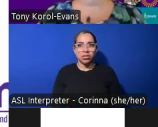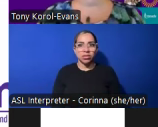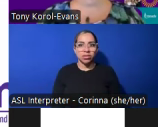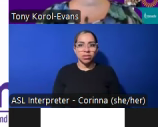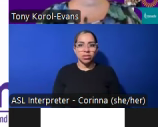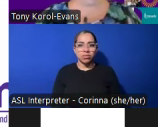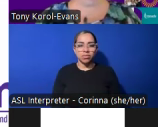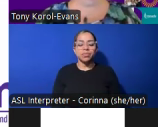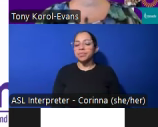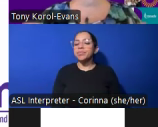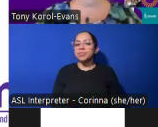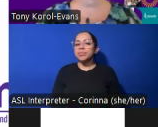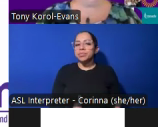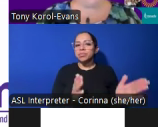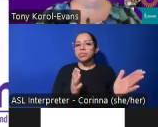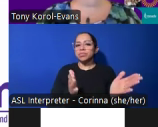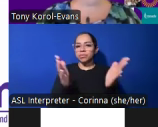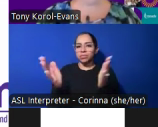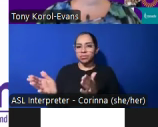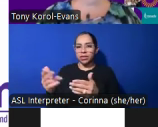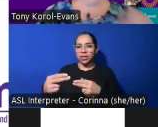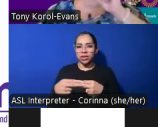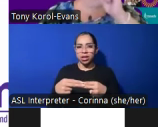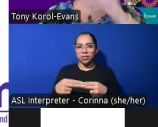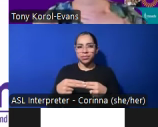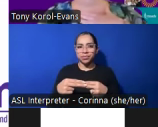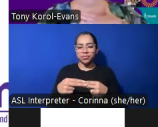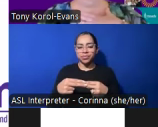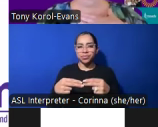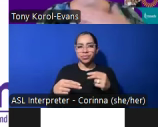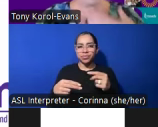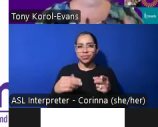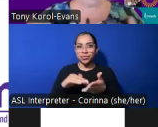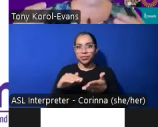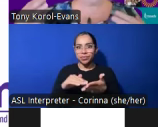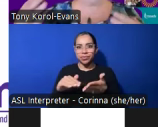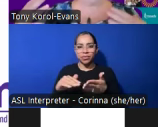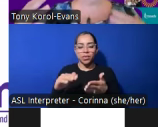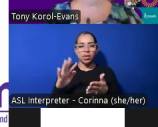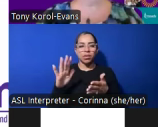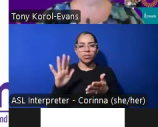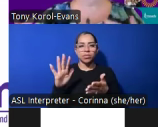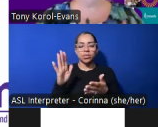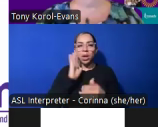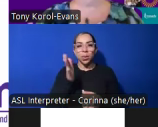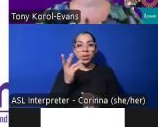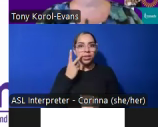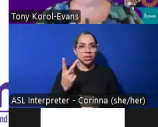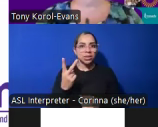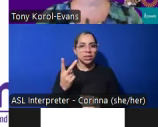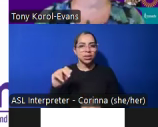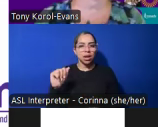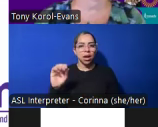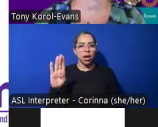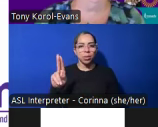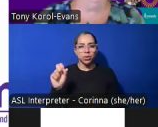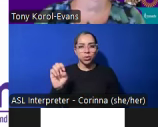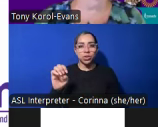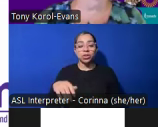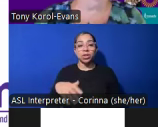So going on to the next slide, we're going to look at, excuse me, some of the tactics of abuse and reproductive